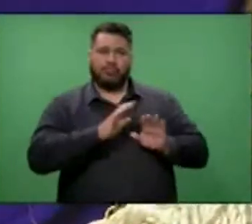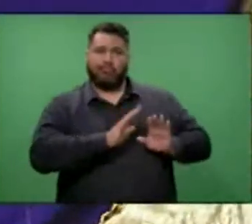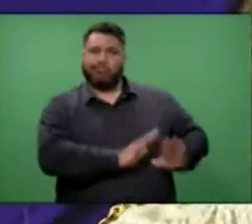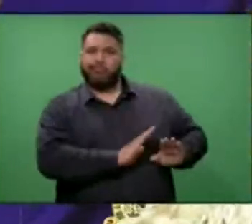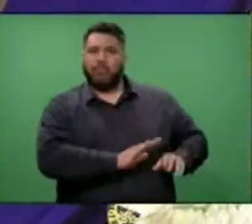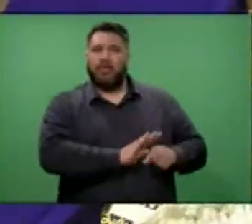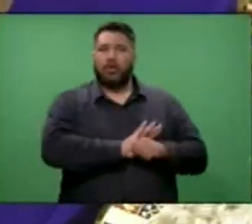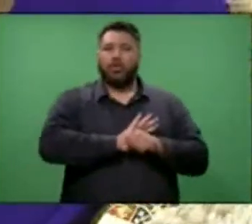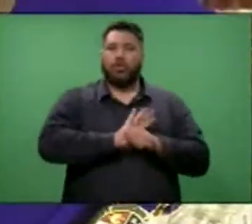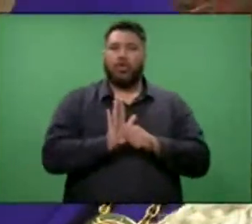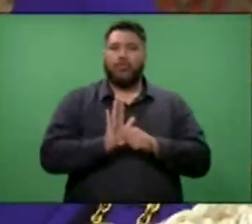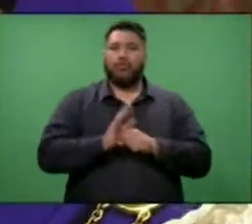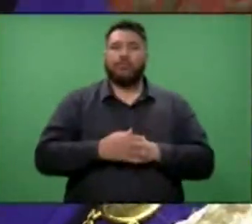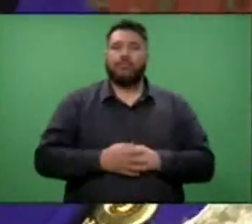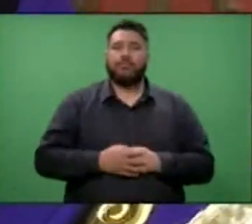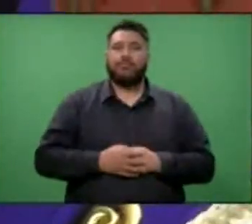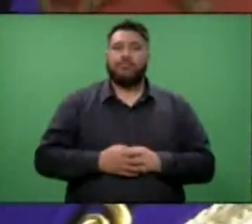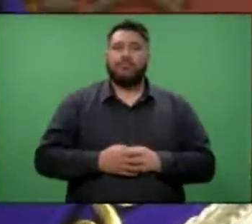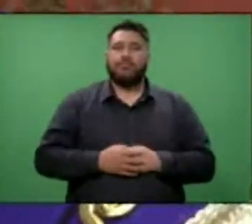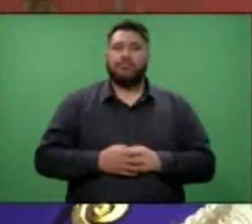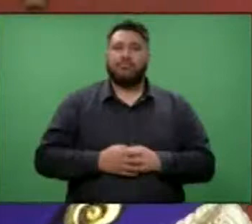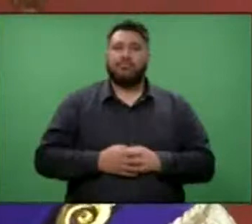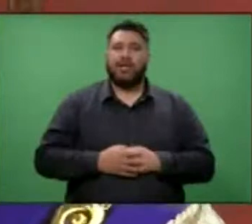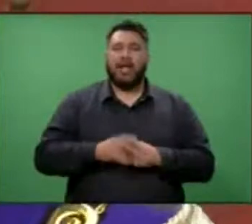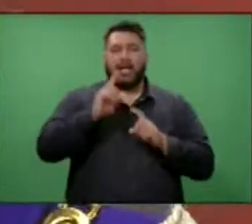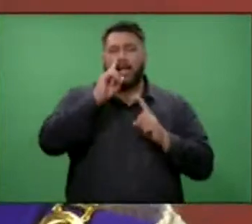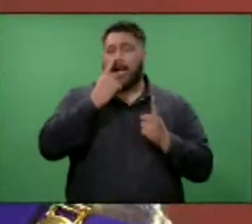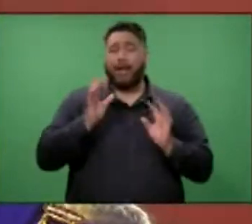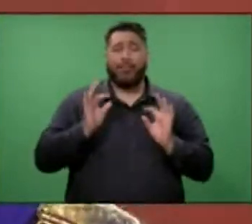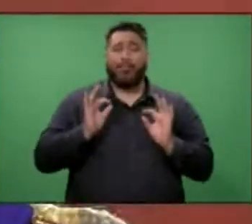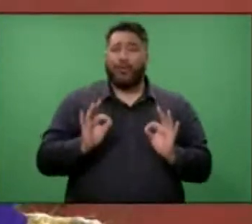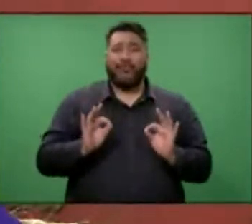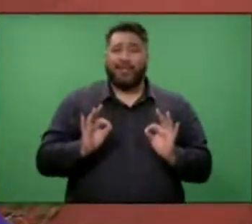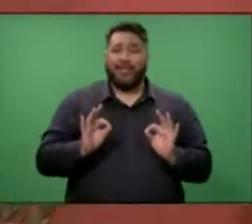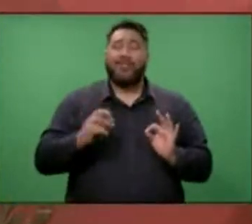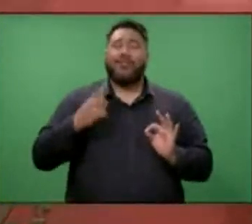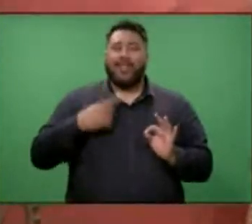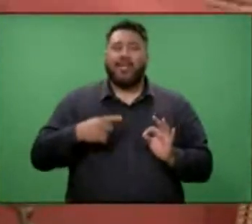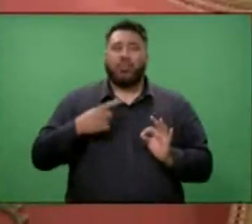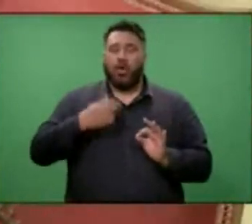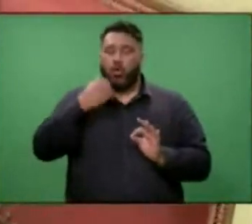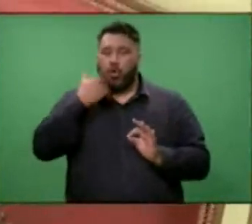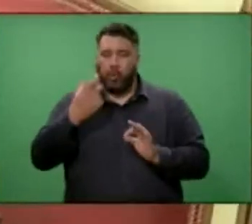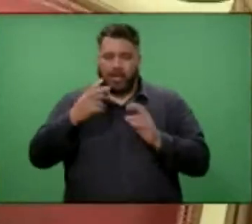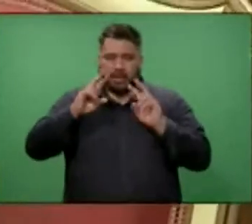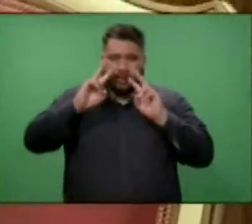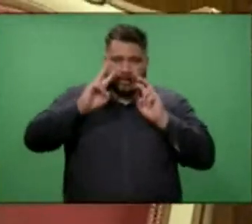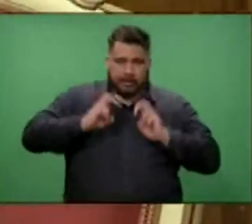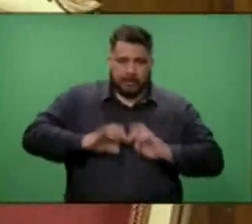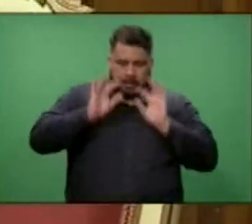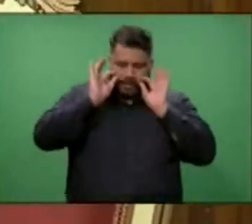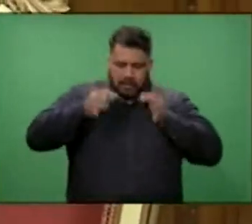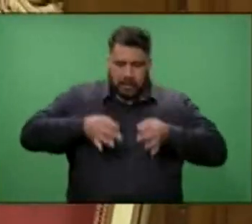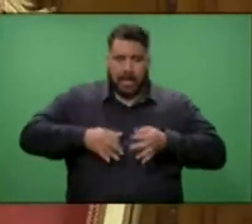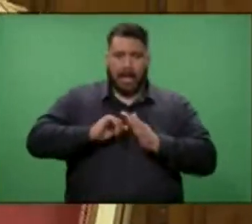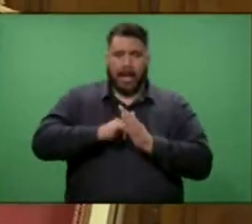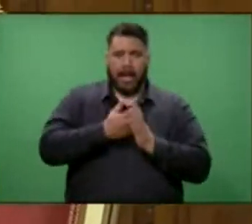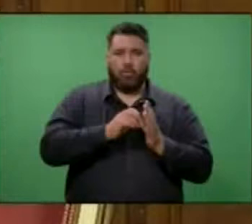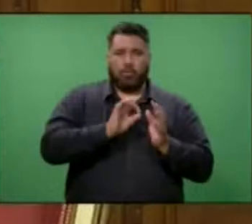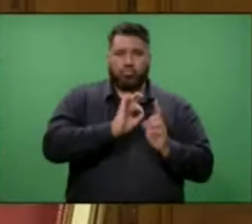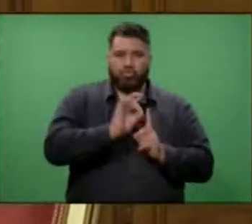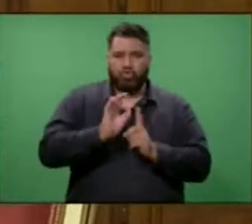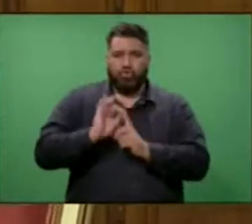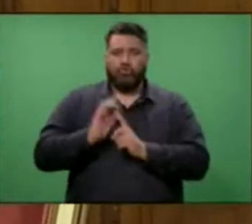No system is perfect. That is why we look to continually improve. As we learn more about the virus and other